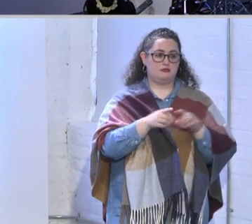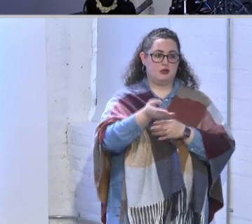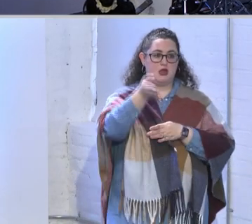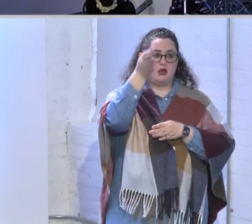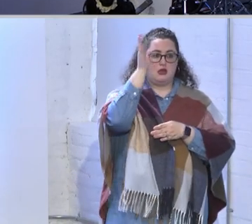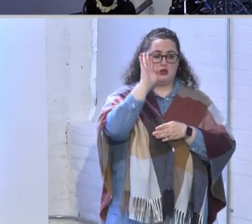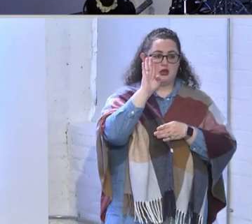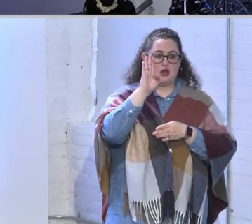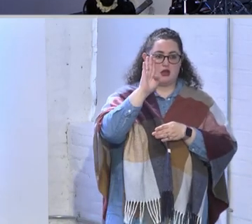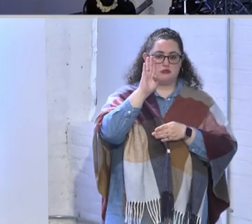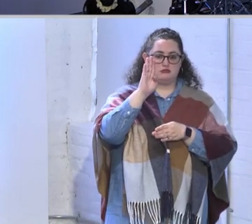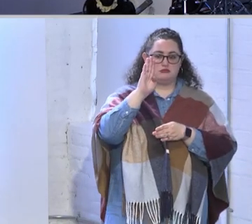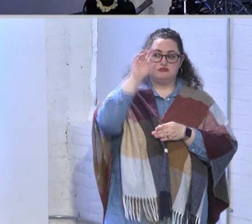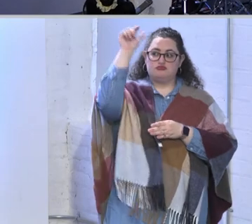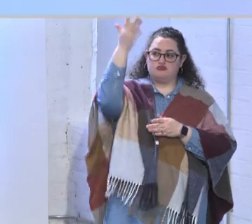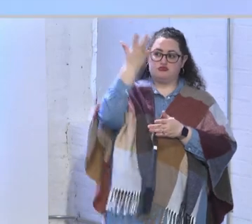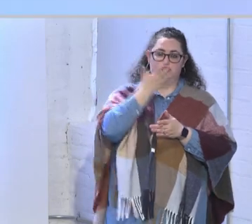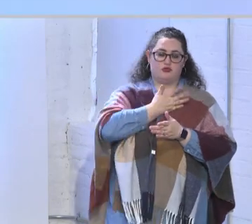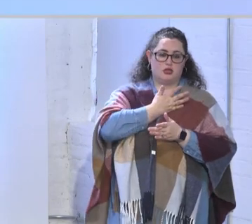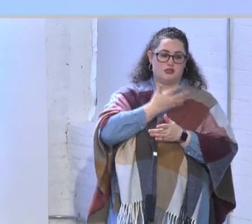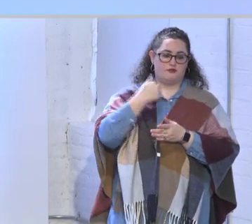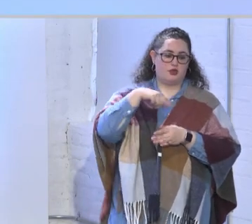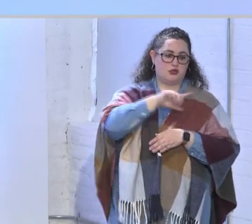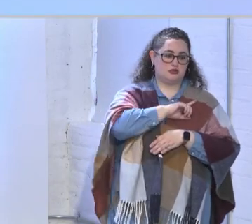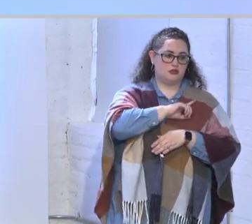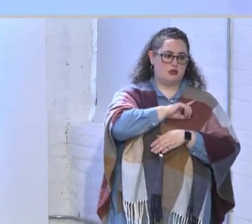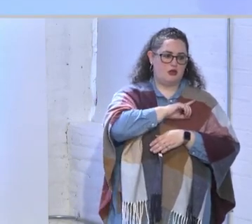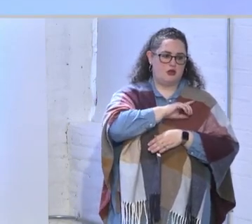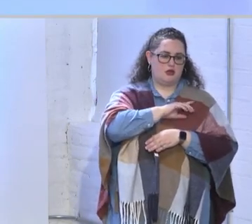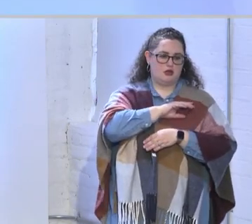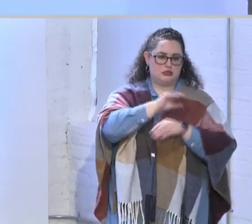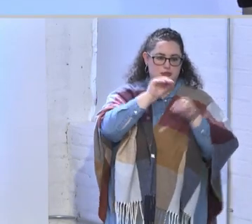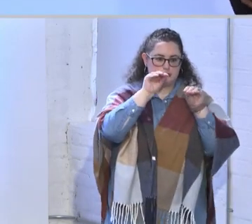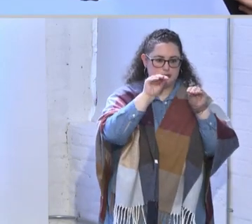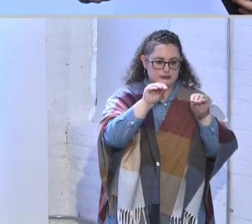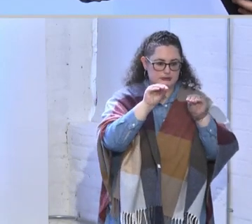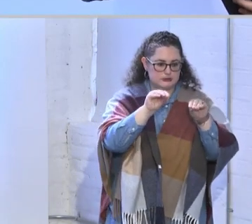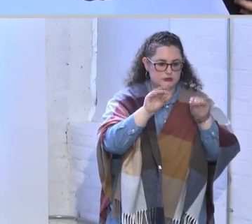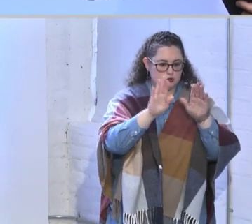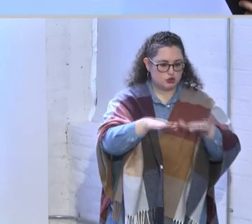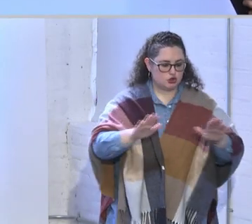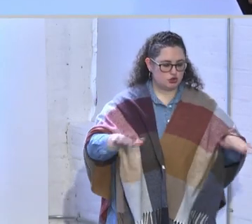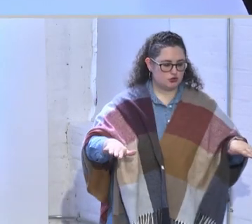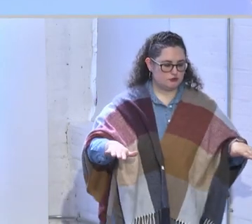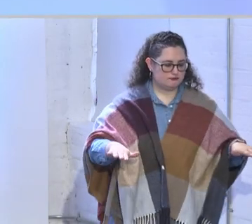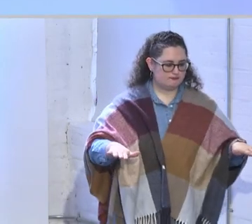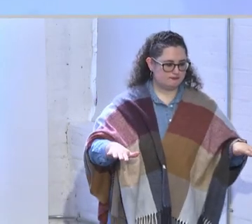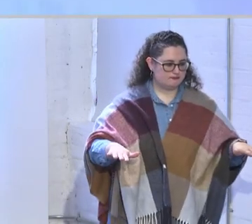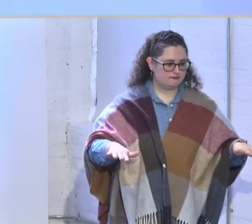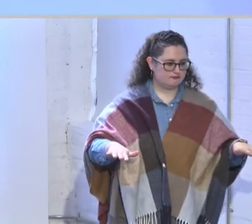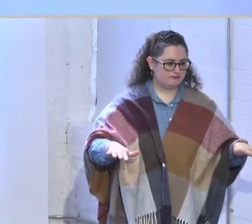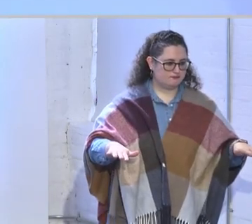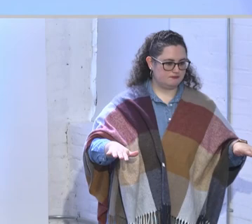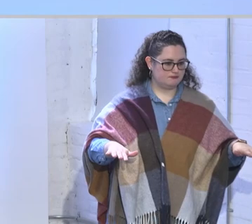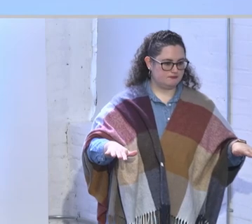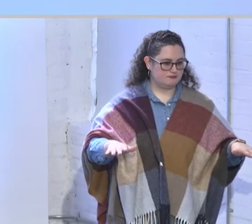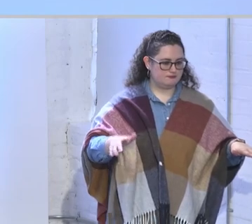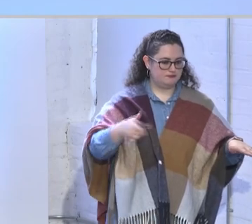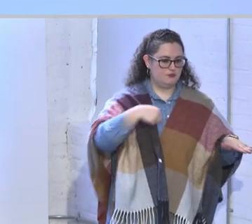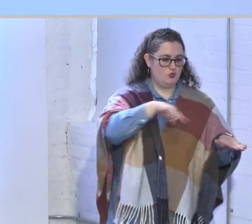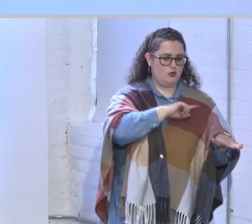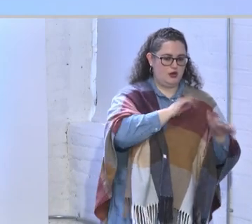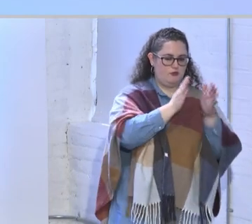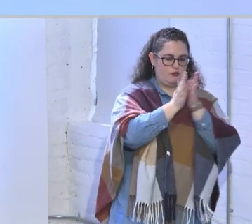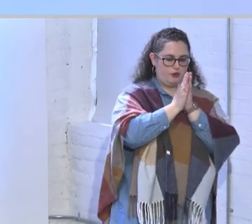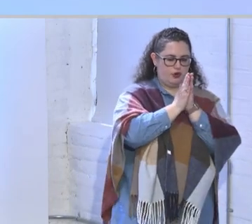his graciousness, says, now listen, here's what I want to teach. I want you to teach your children. So let's have a word of prayer, and then